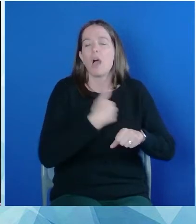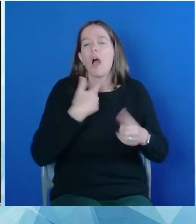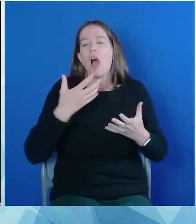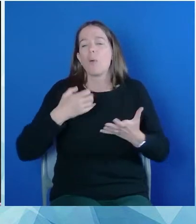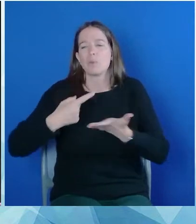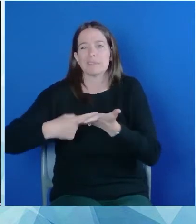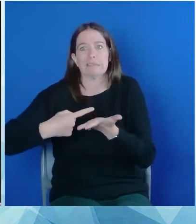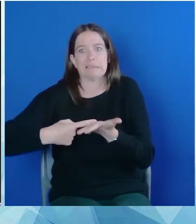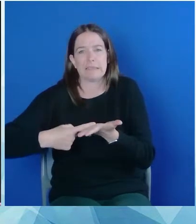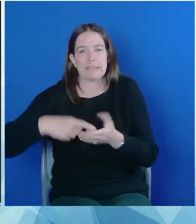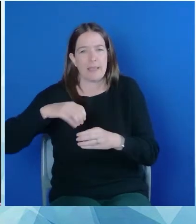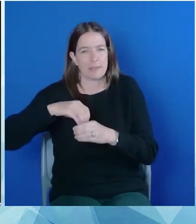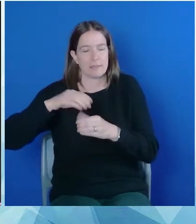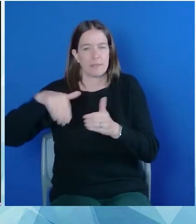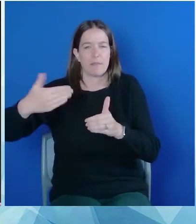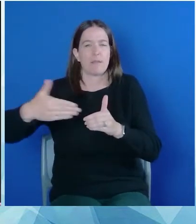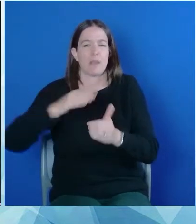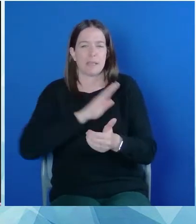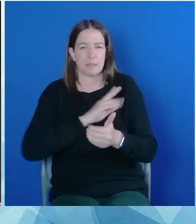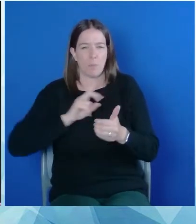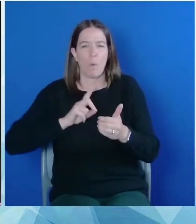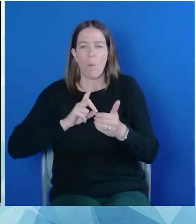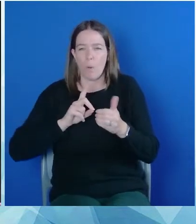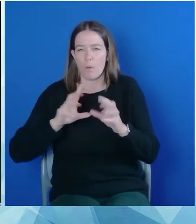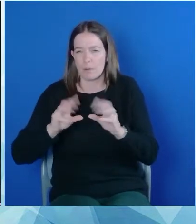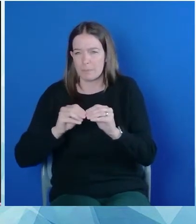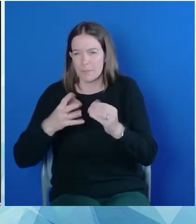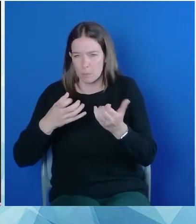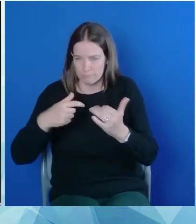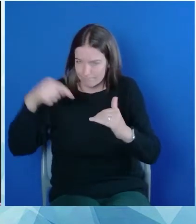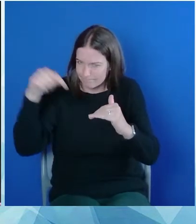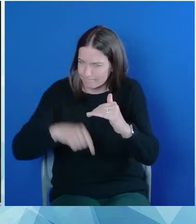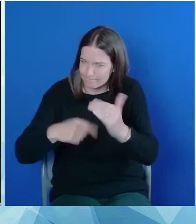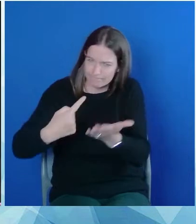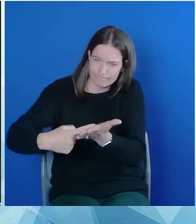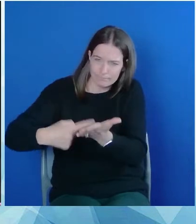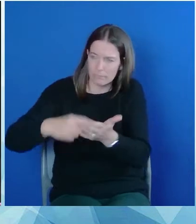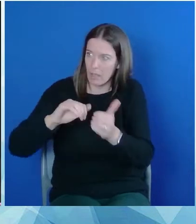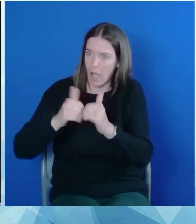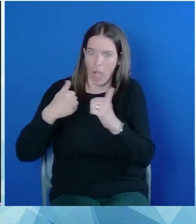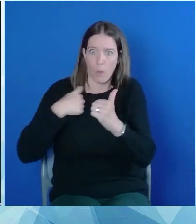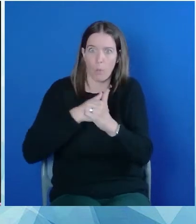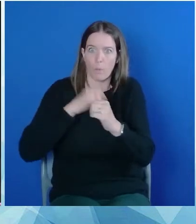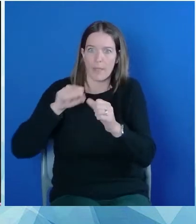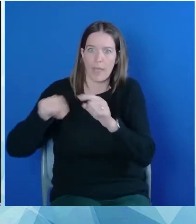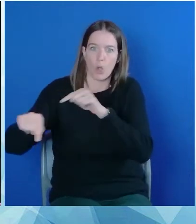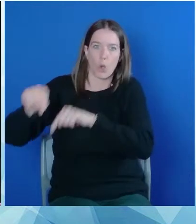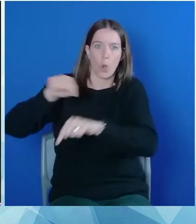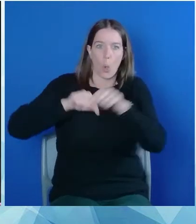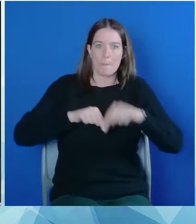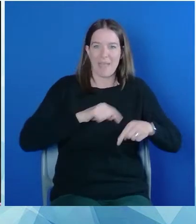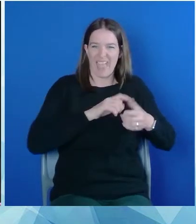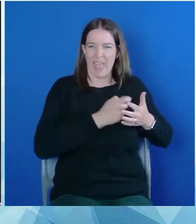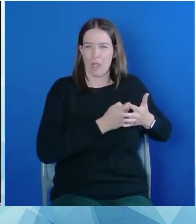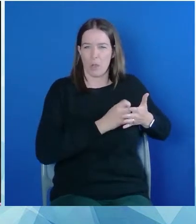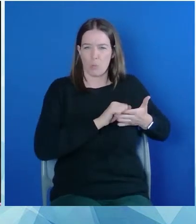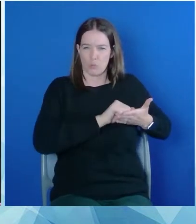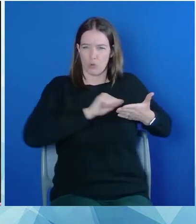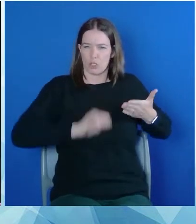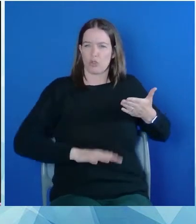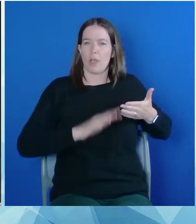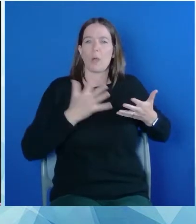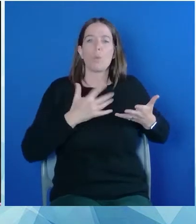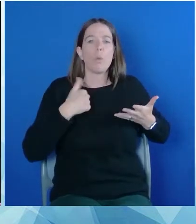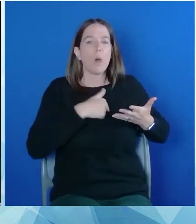board meeting in some depth. How can we go back and potentially retract what we agreed to at